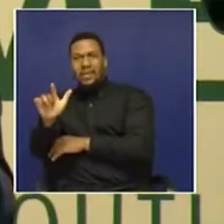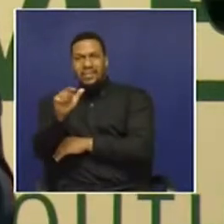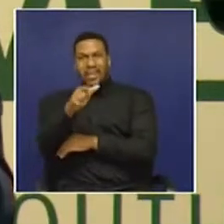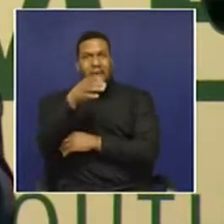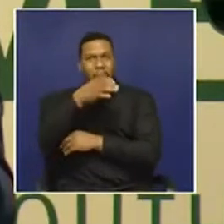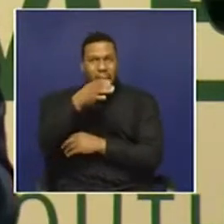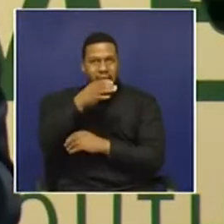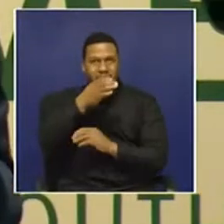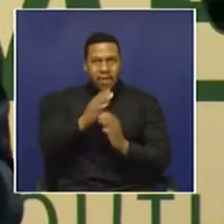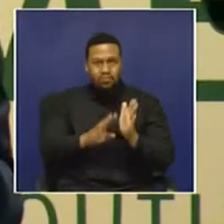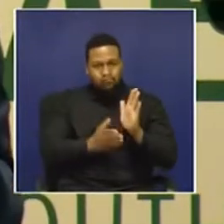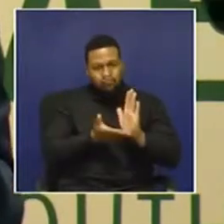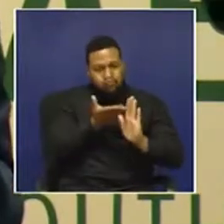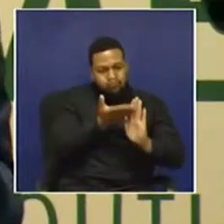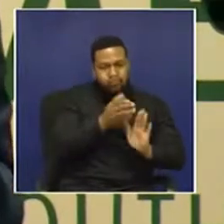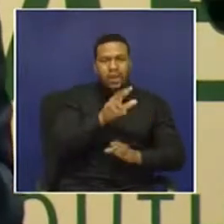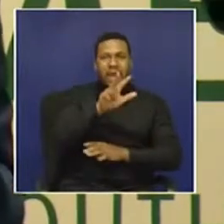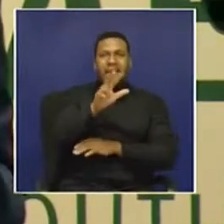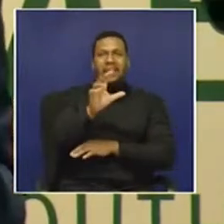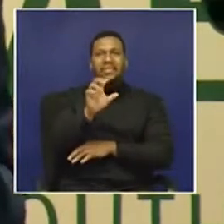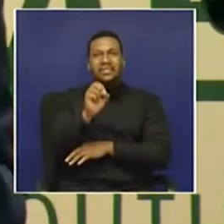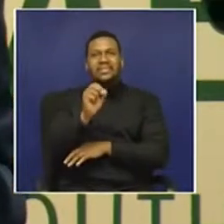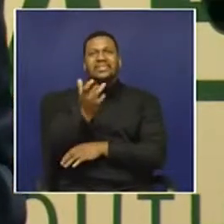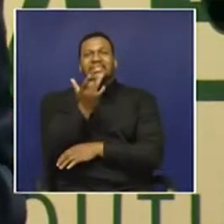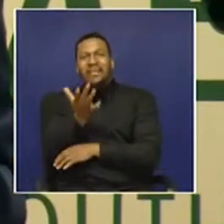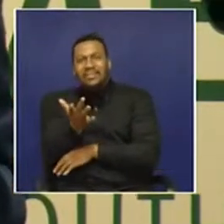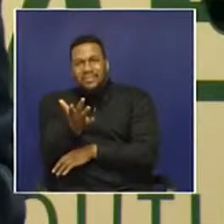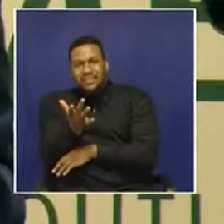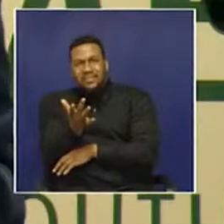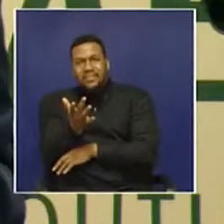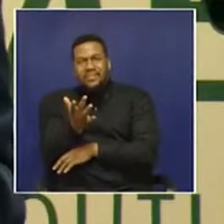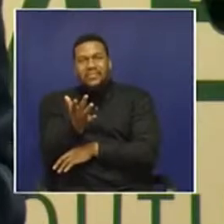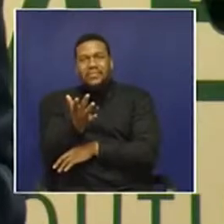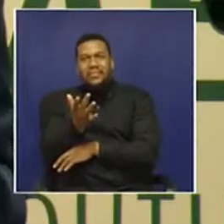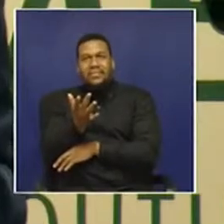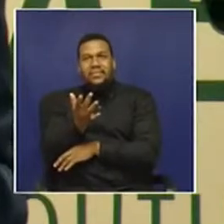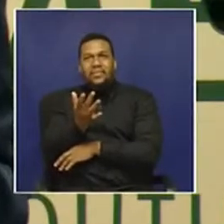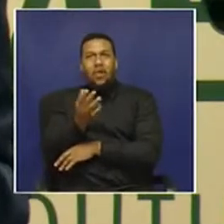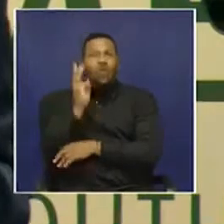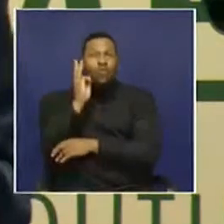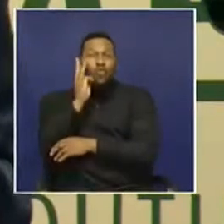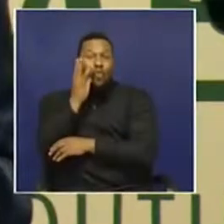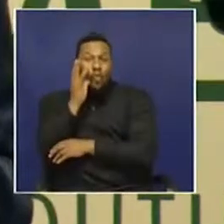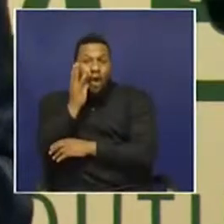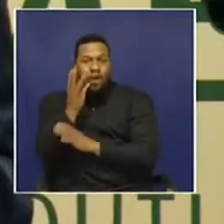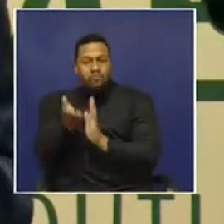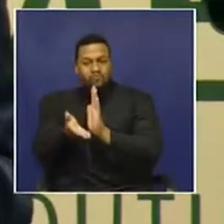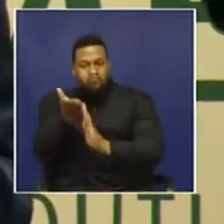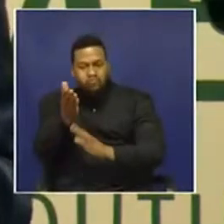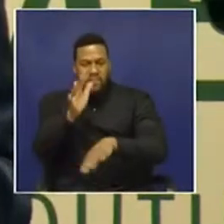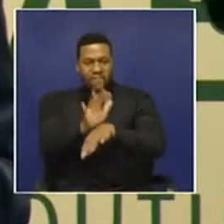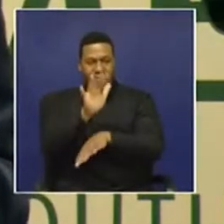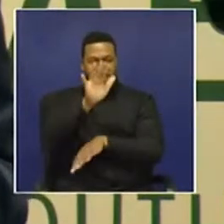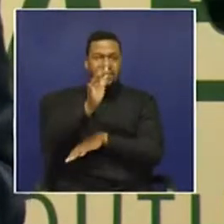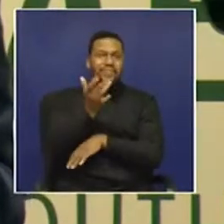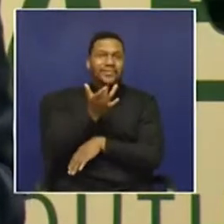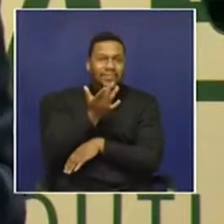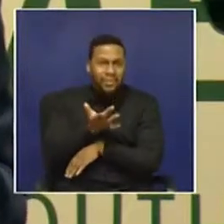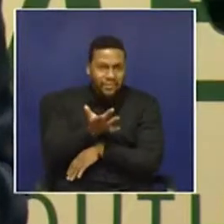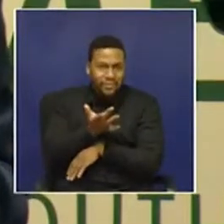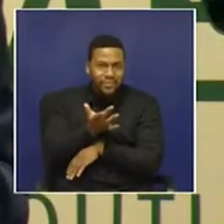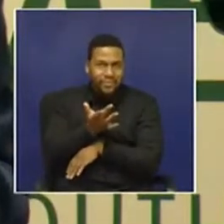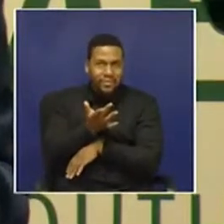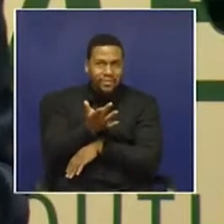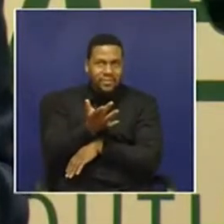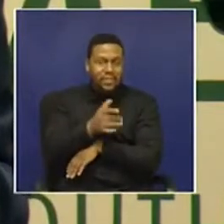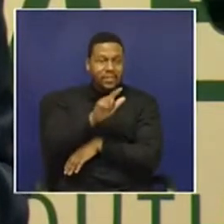8 cents. A 750 milliliter bottle of wine goes by 15 cents. A